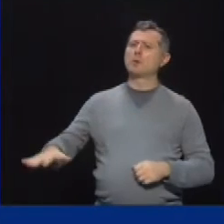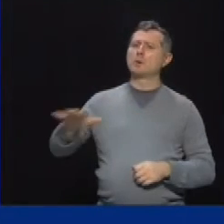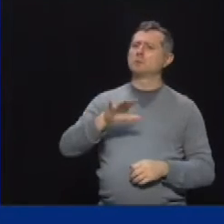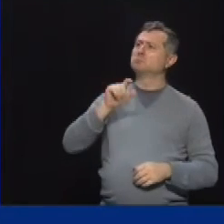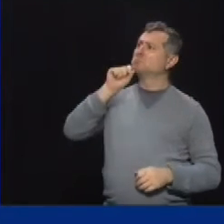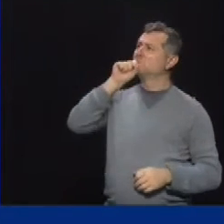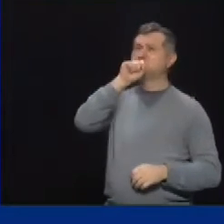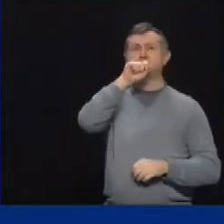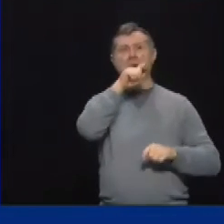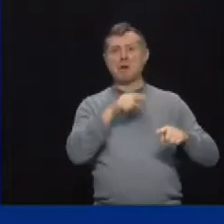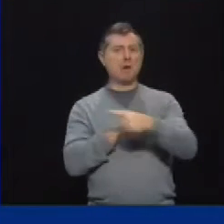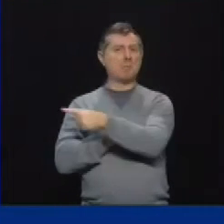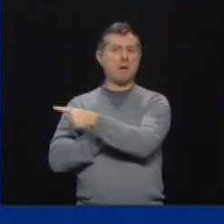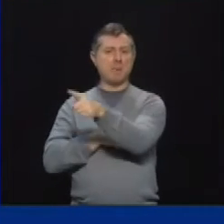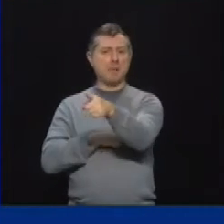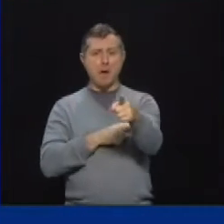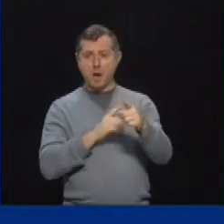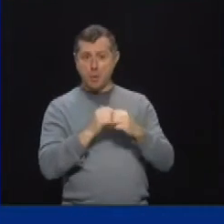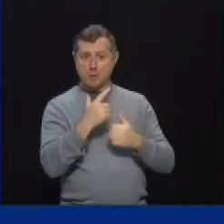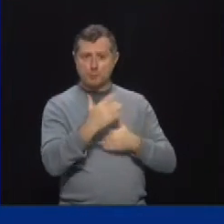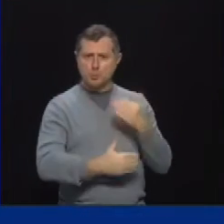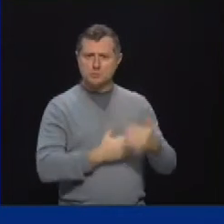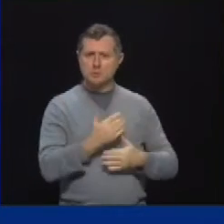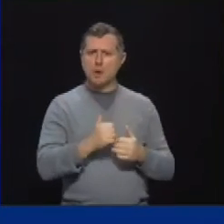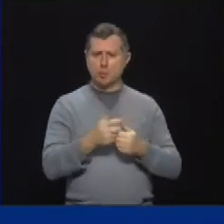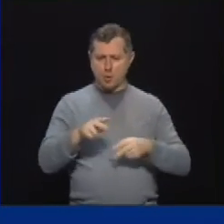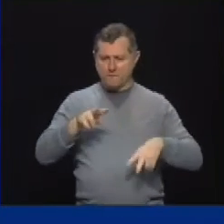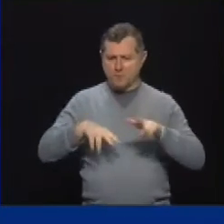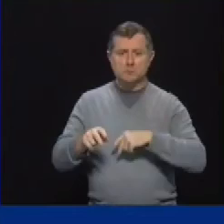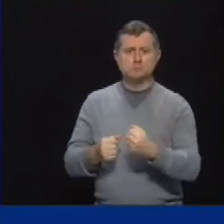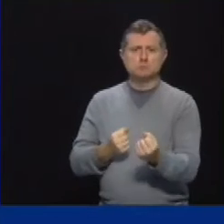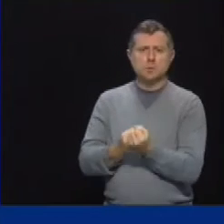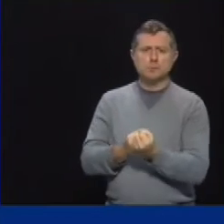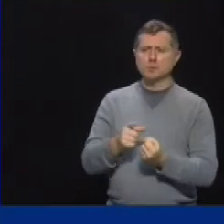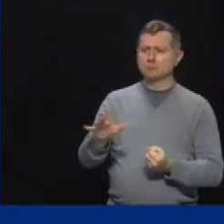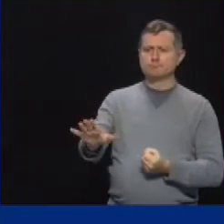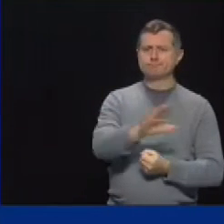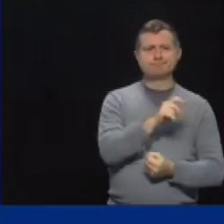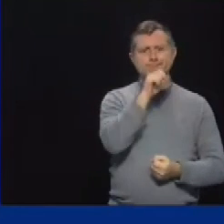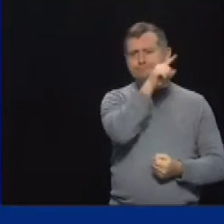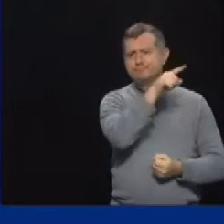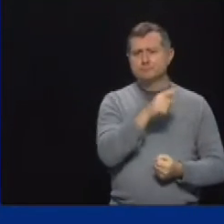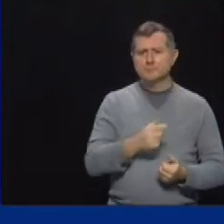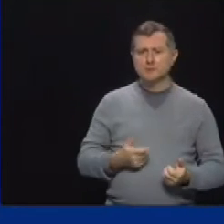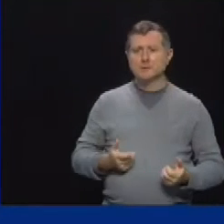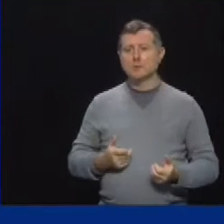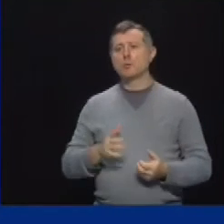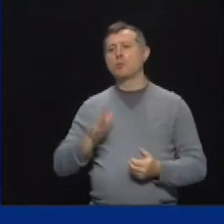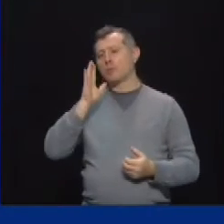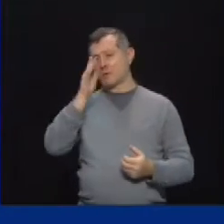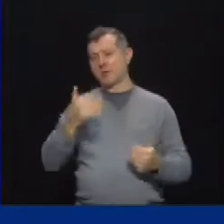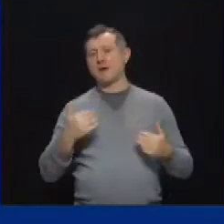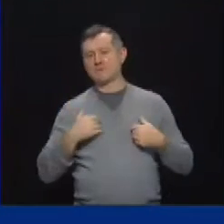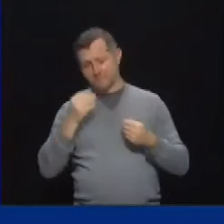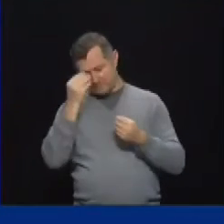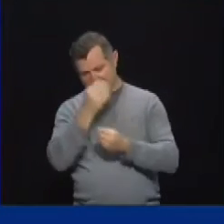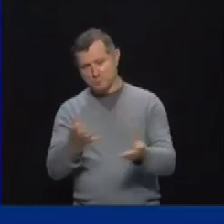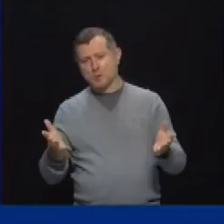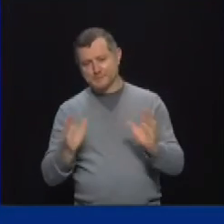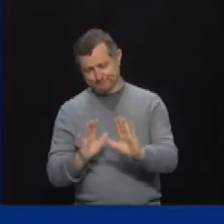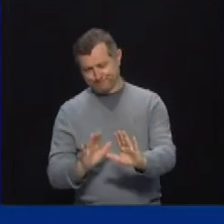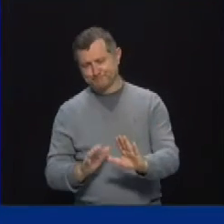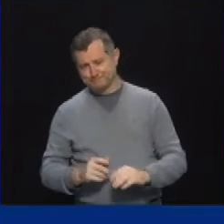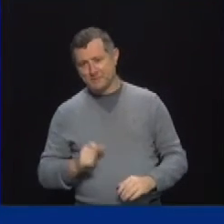oversee and enforce the bill? Well, we have more information coming out on that. I'm joined by our Commissioner of Labor, Roberta Reardon, whose team is